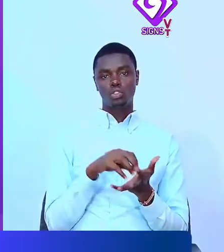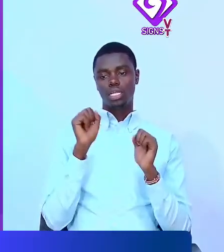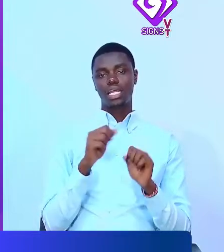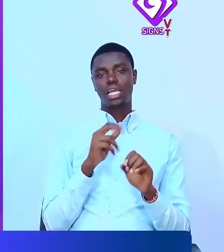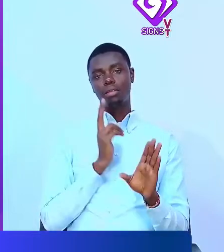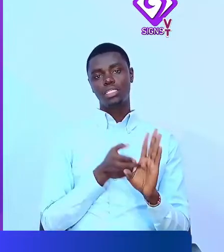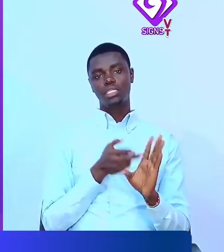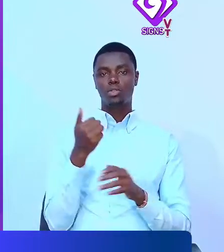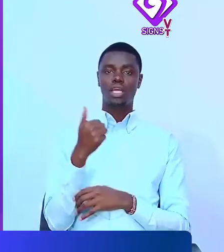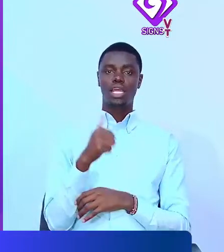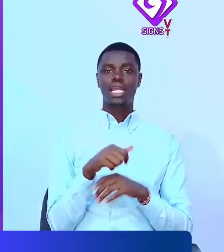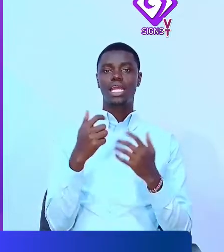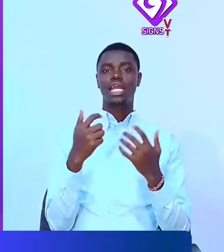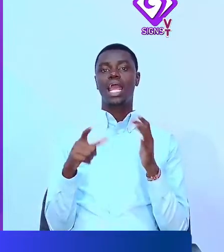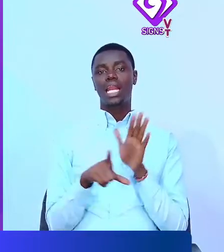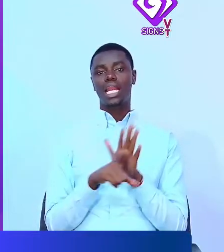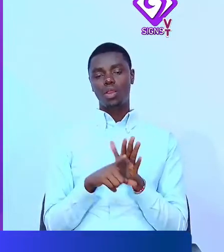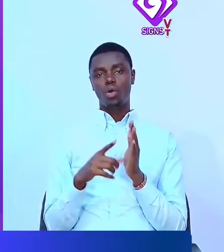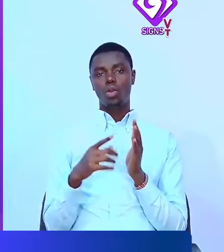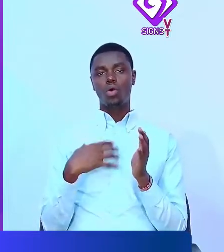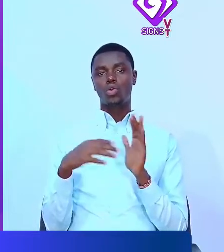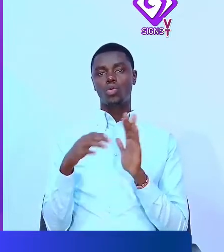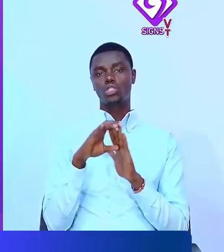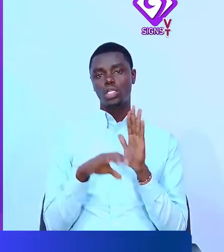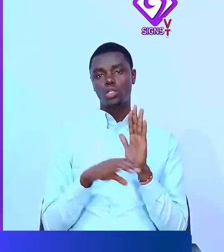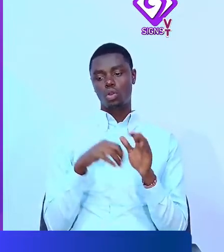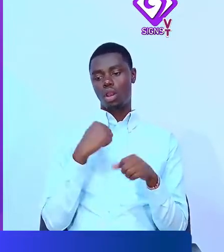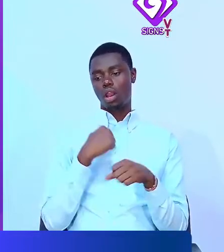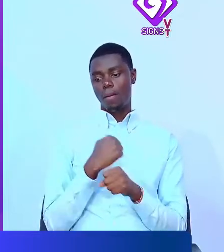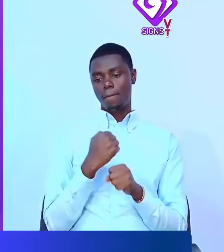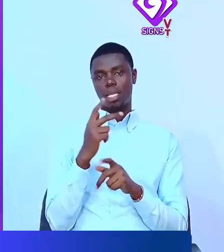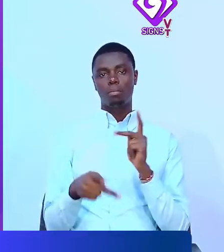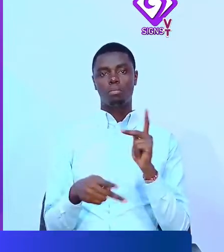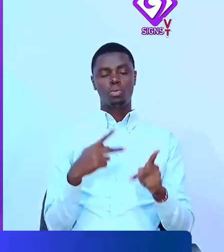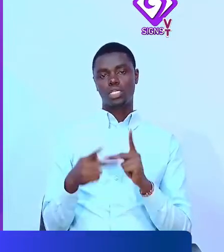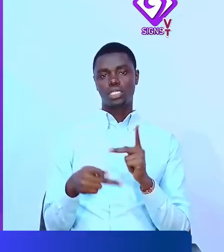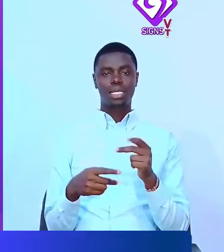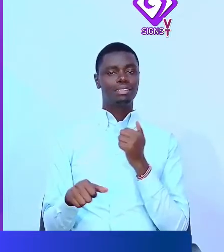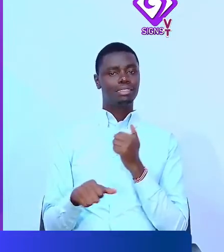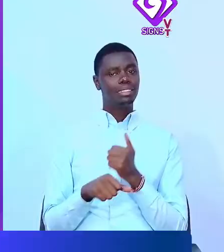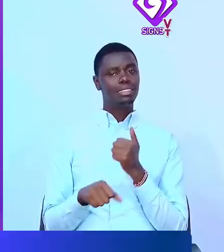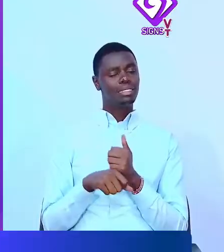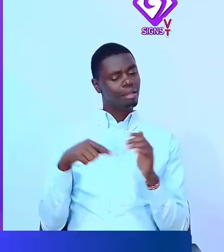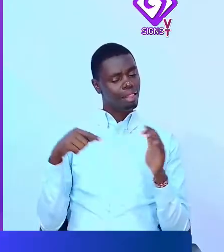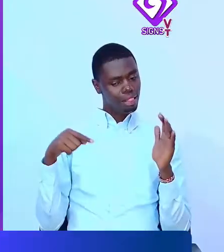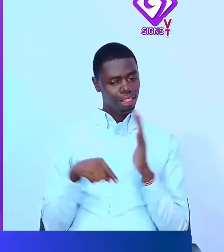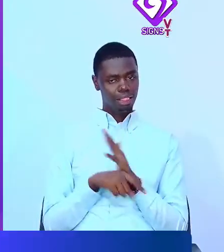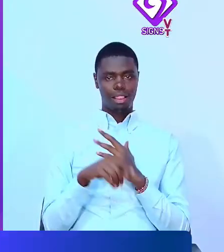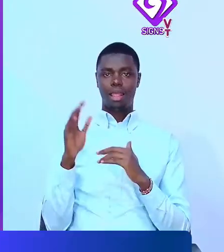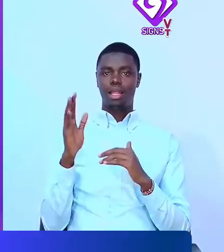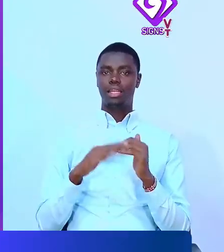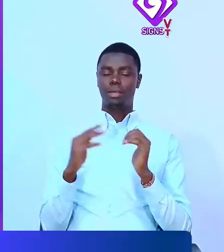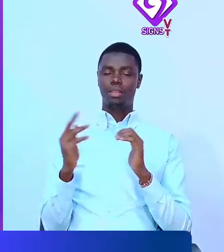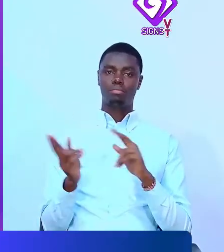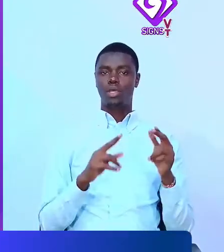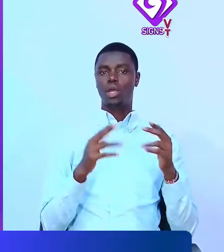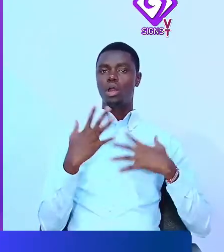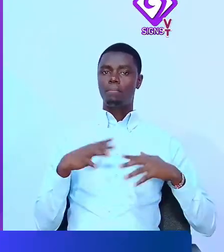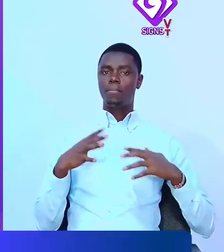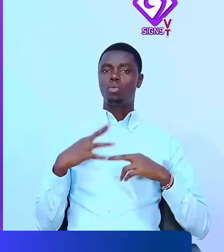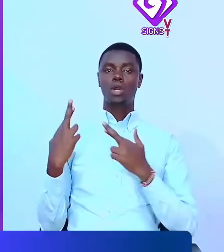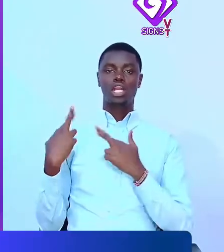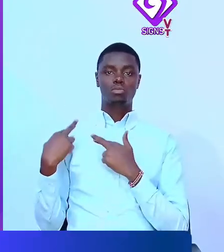any legal or constitutional making process. The repercussions are far much deeper. That's why I told you, the people in charge of this